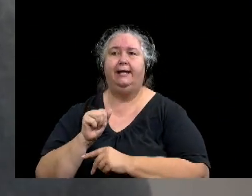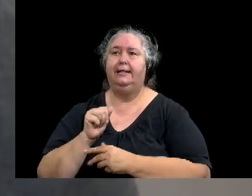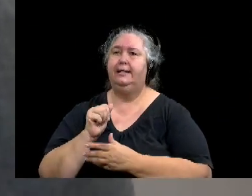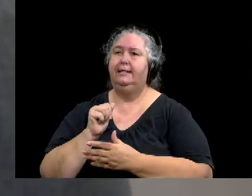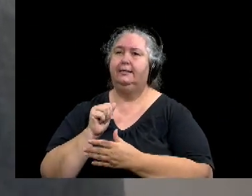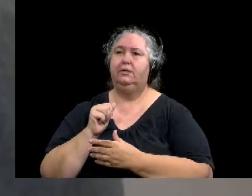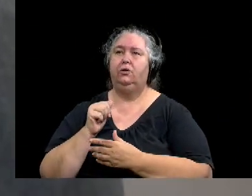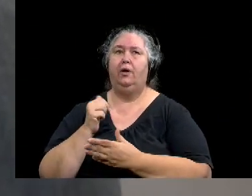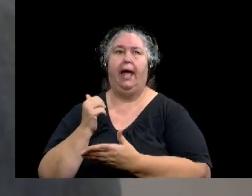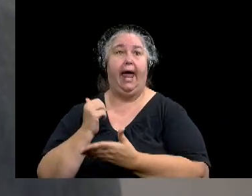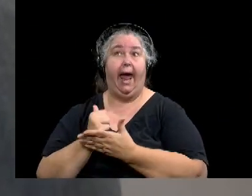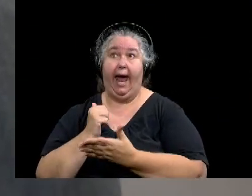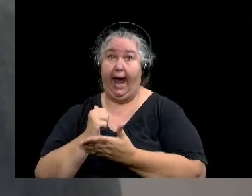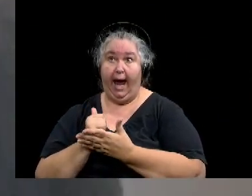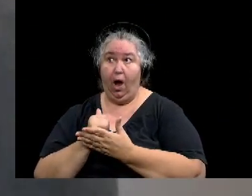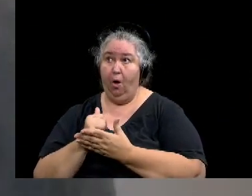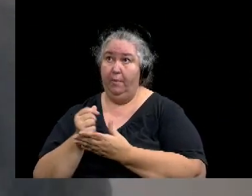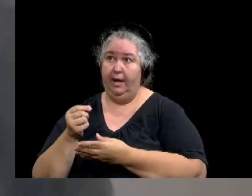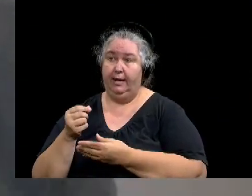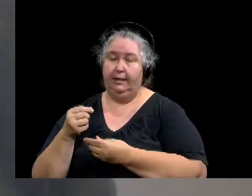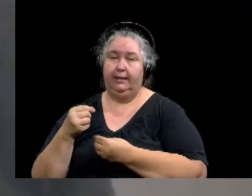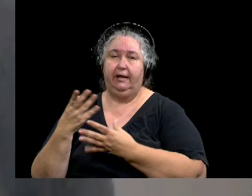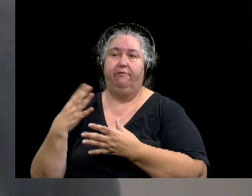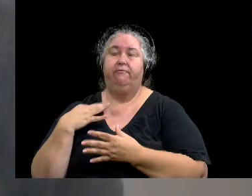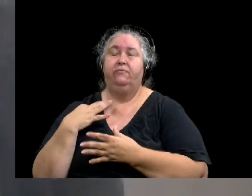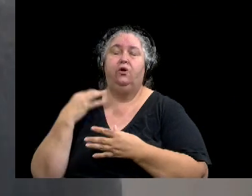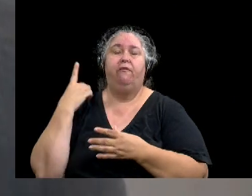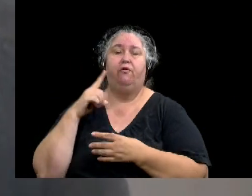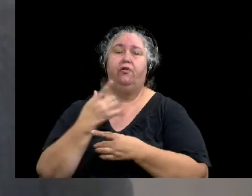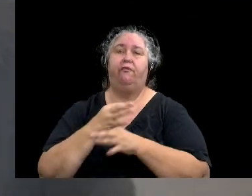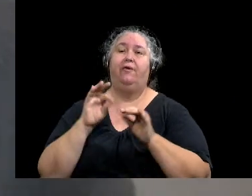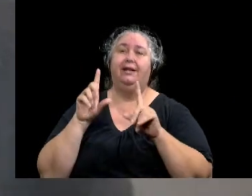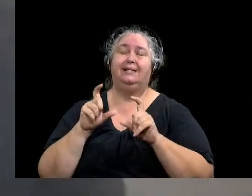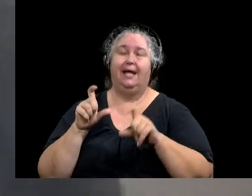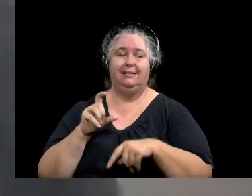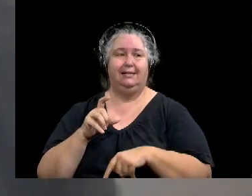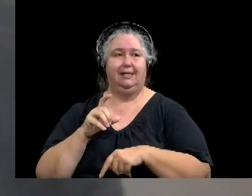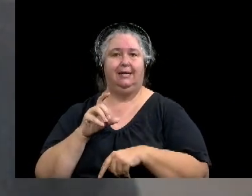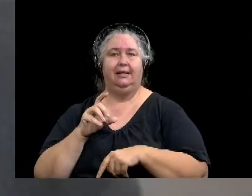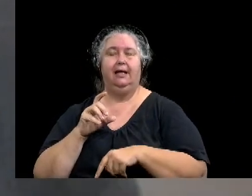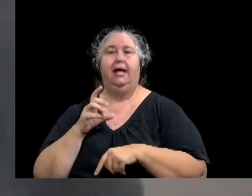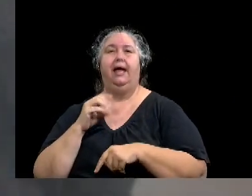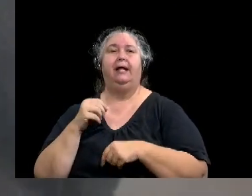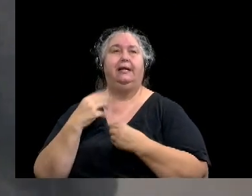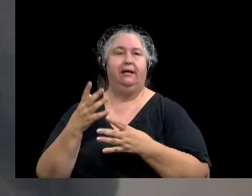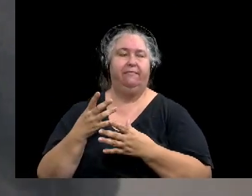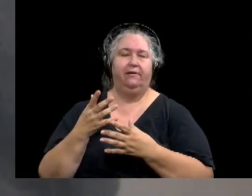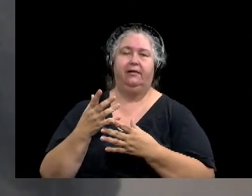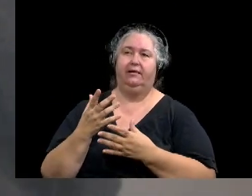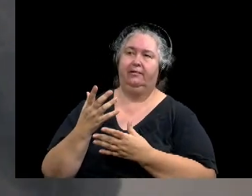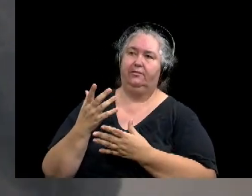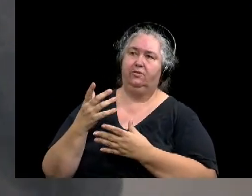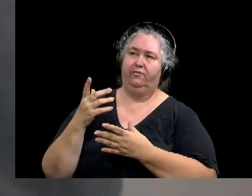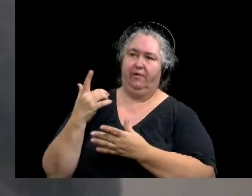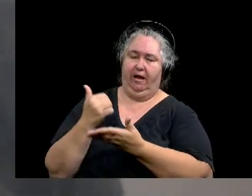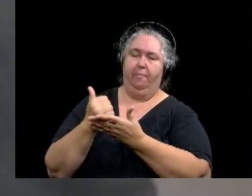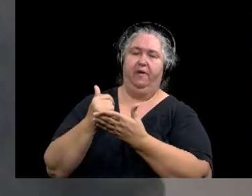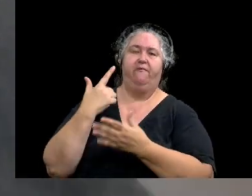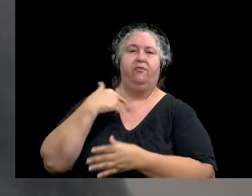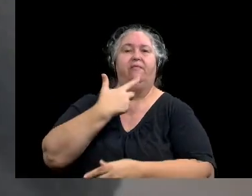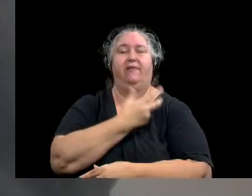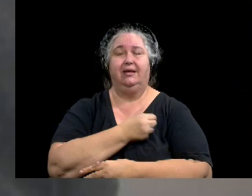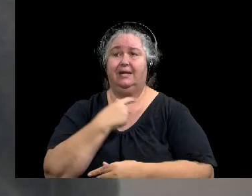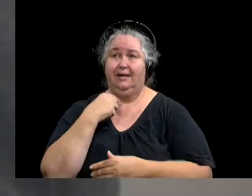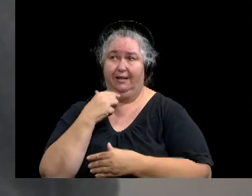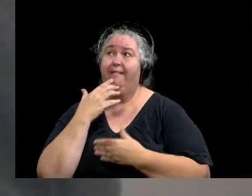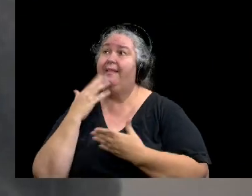testing sites, convene planning around hospital capacity and vaccinations. Thank you. I'm thankful to the folks, like I said,